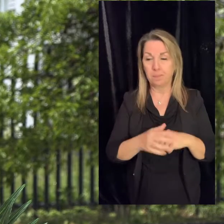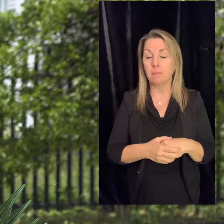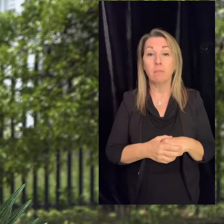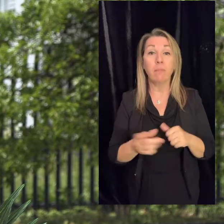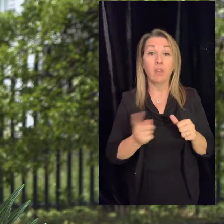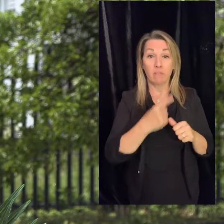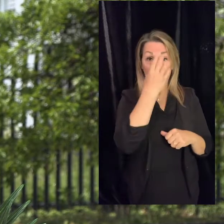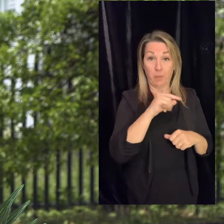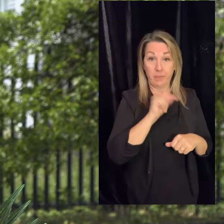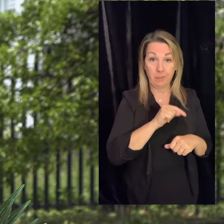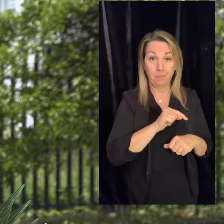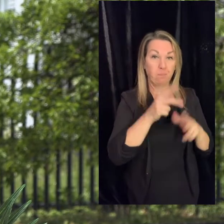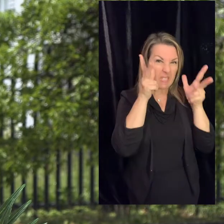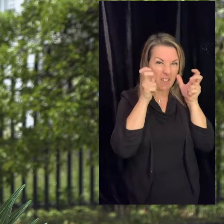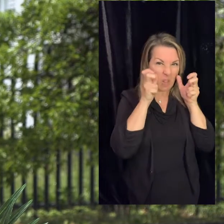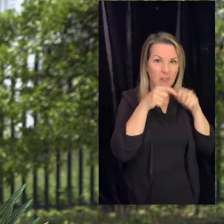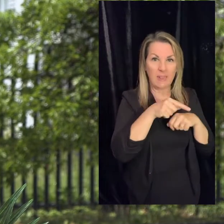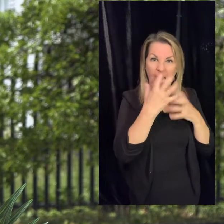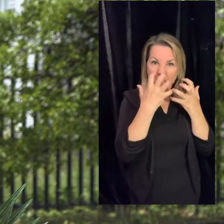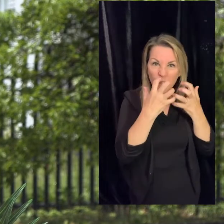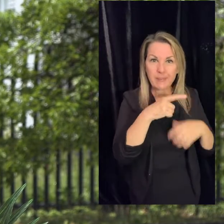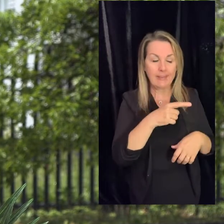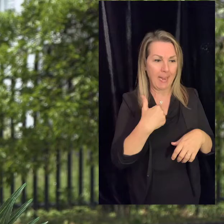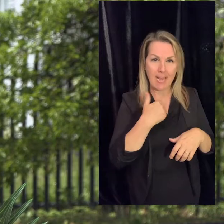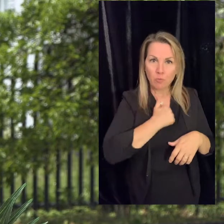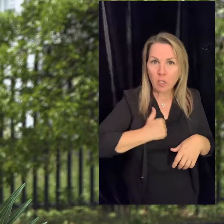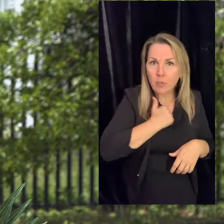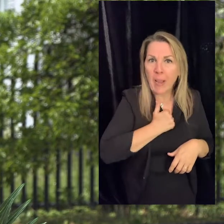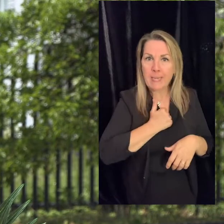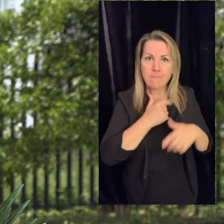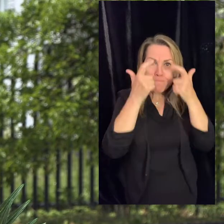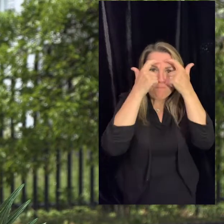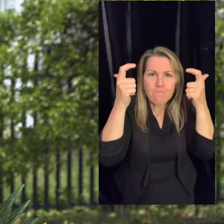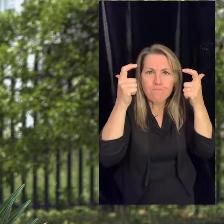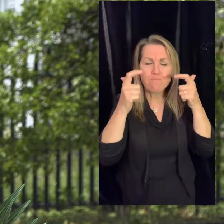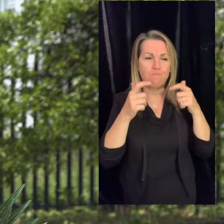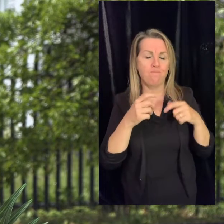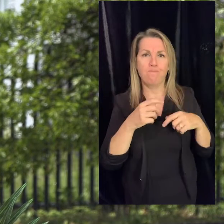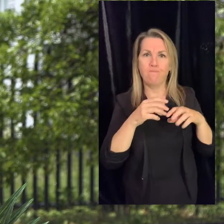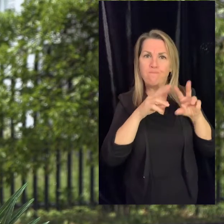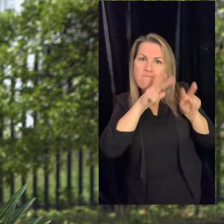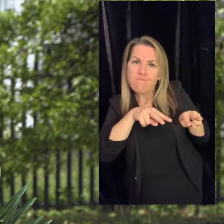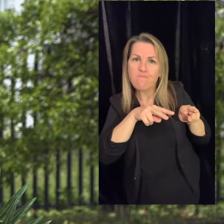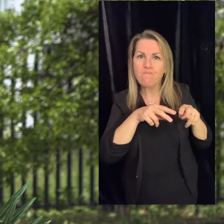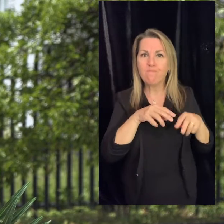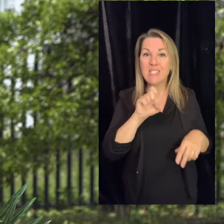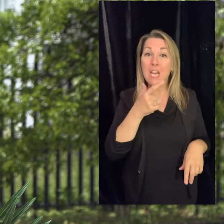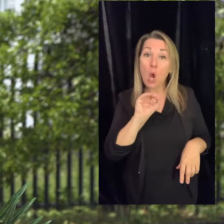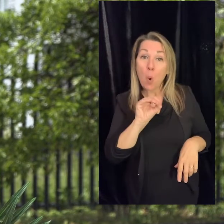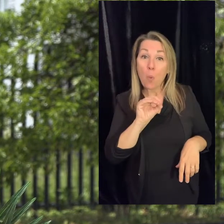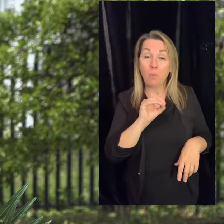The first one," he said, "is evil, and it's angry, and it's got regret and arrogance and inferiority and ego."